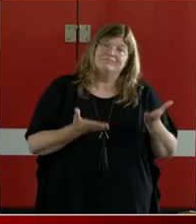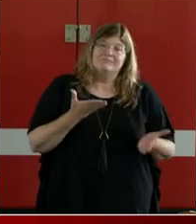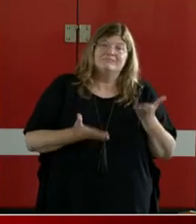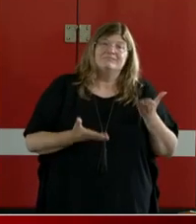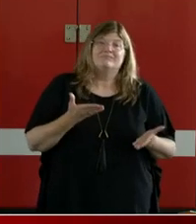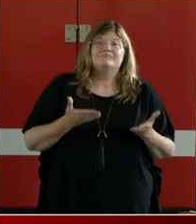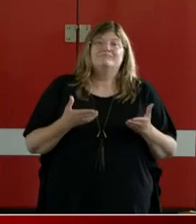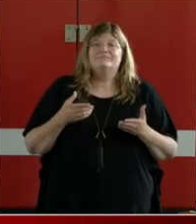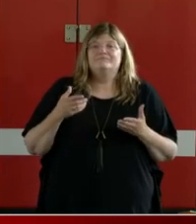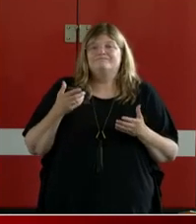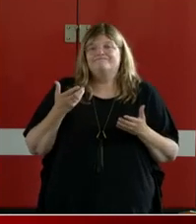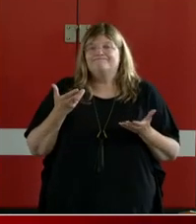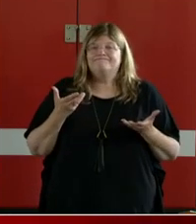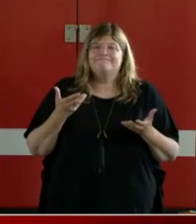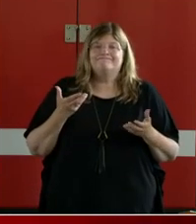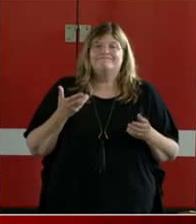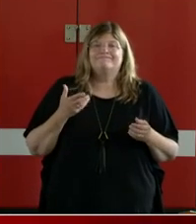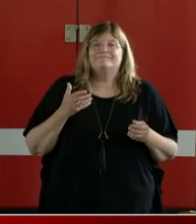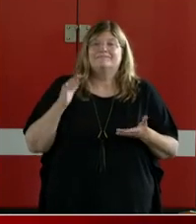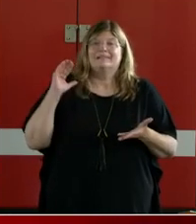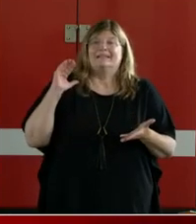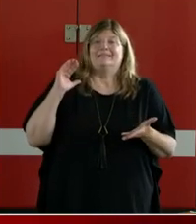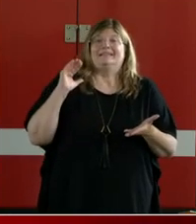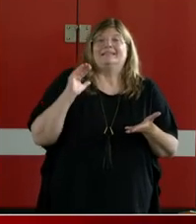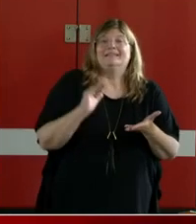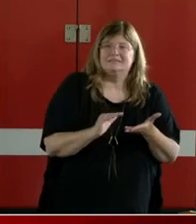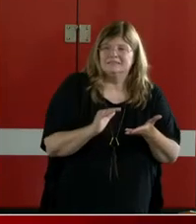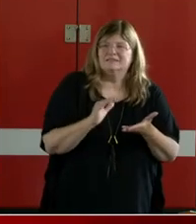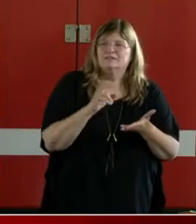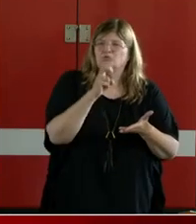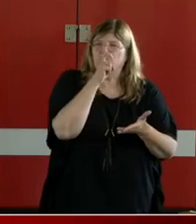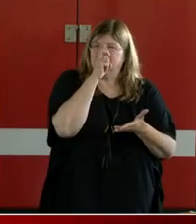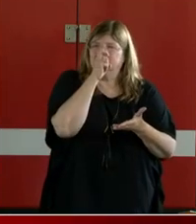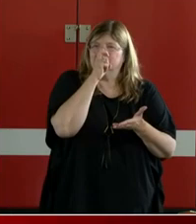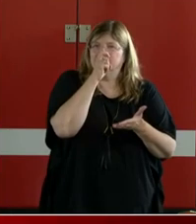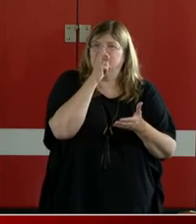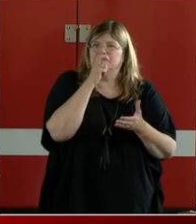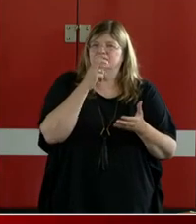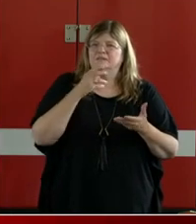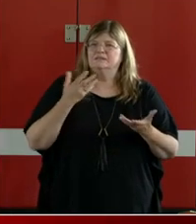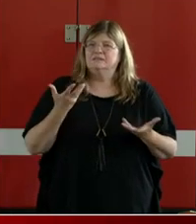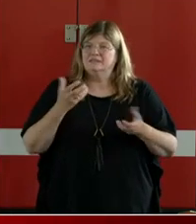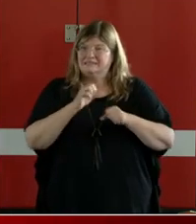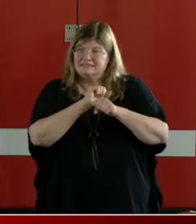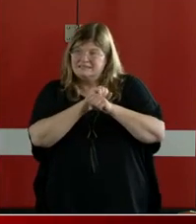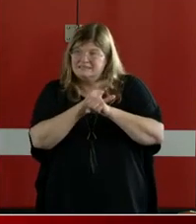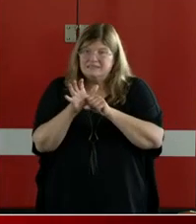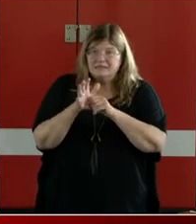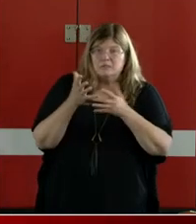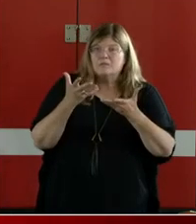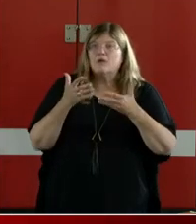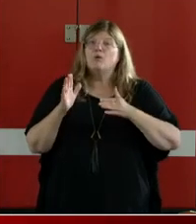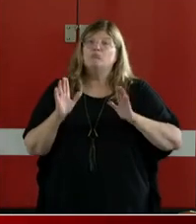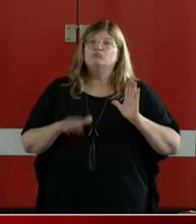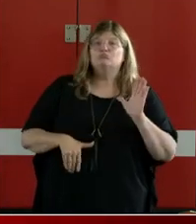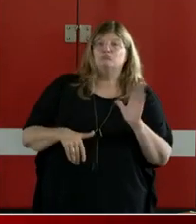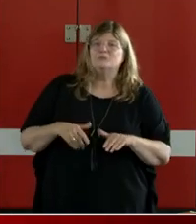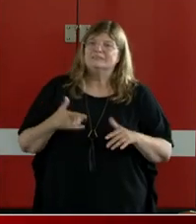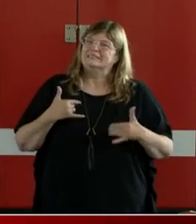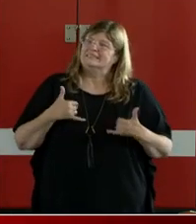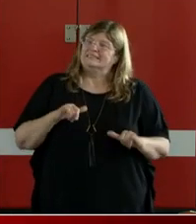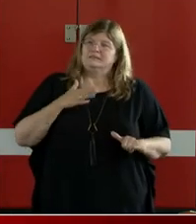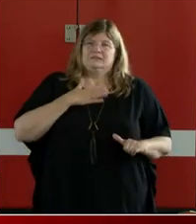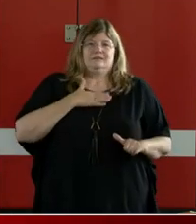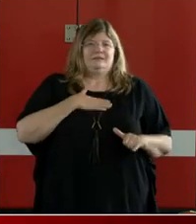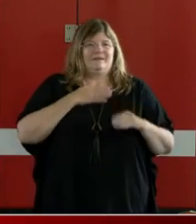said many times, I think we all as a city need to be focused on getting kids back to school November the